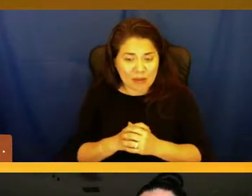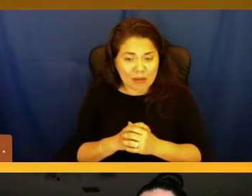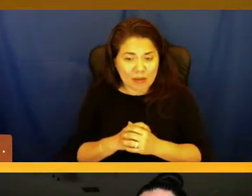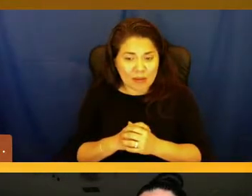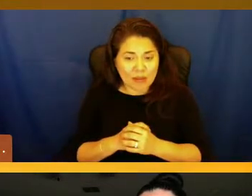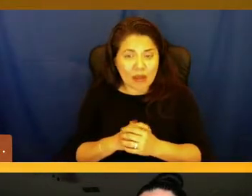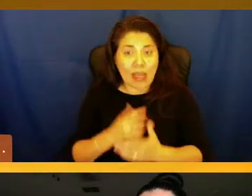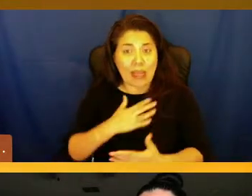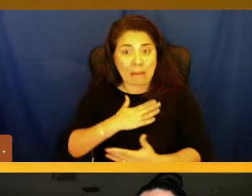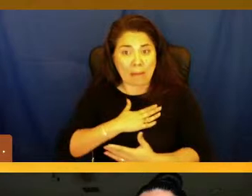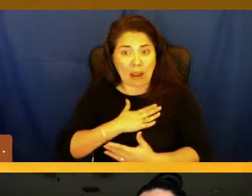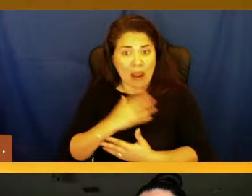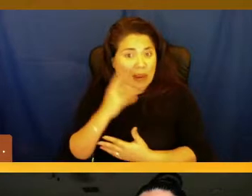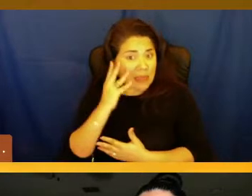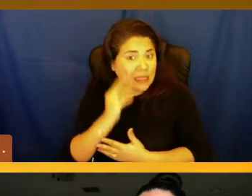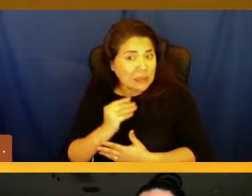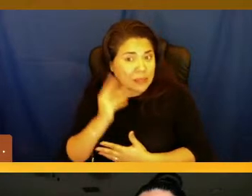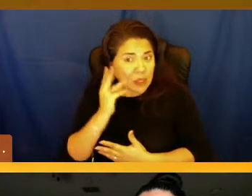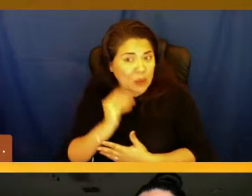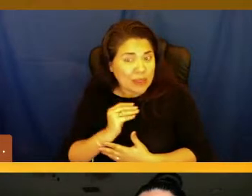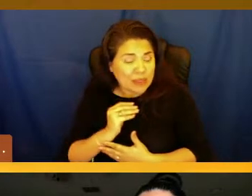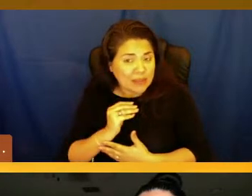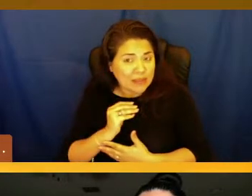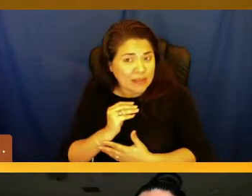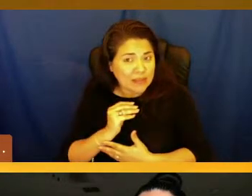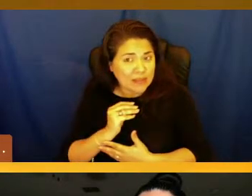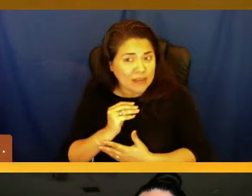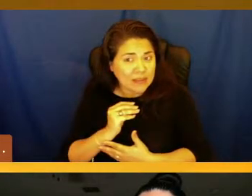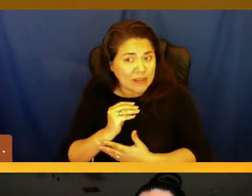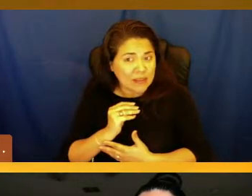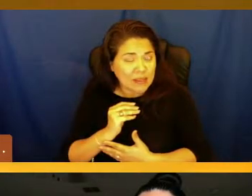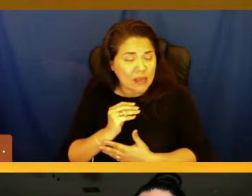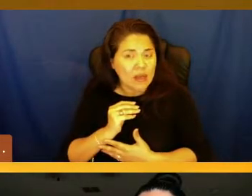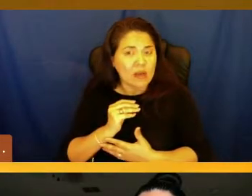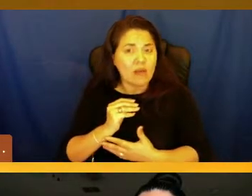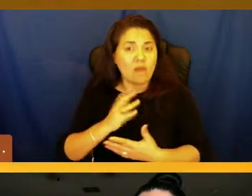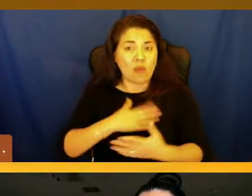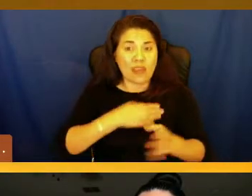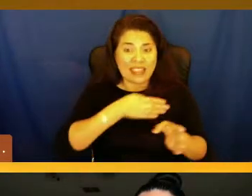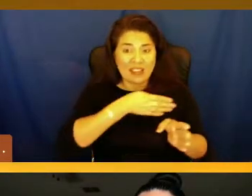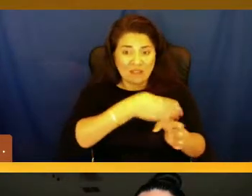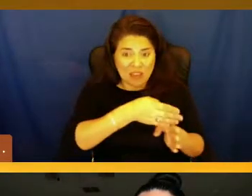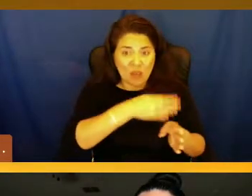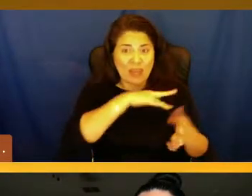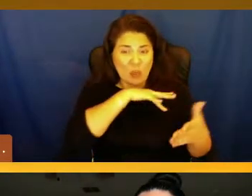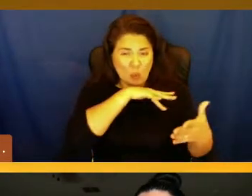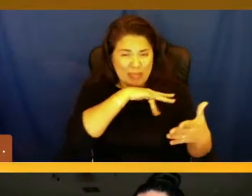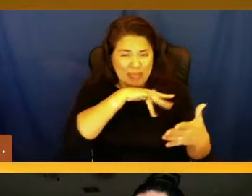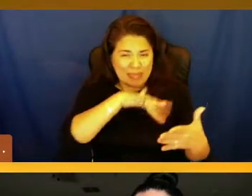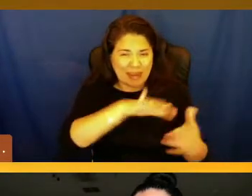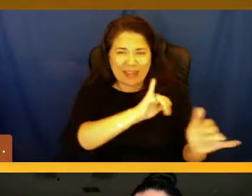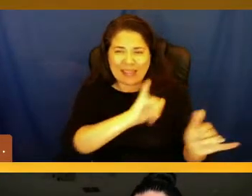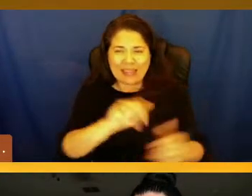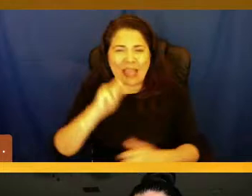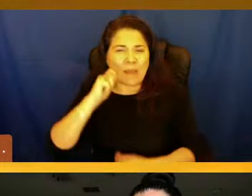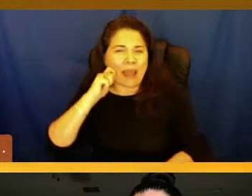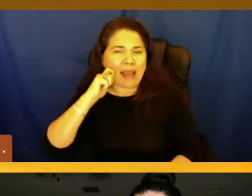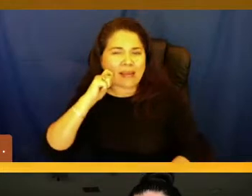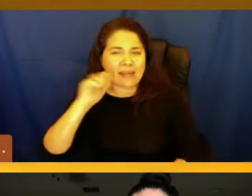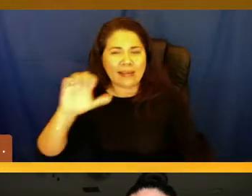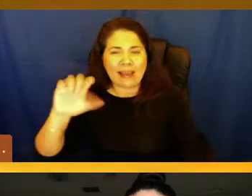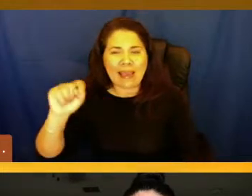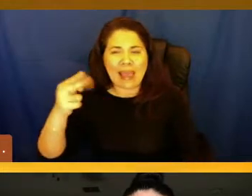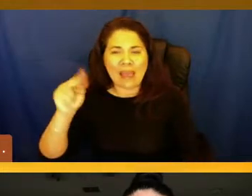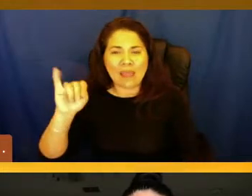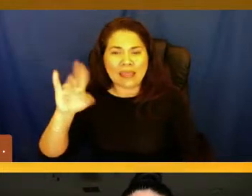in my experience, to a field that has been studied like ethnicities and different ethnic groups